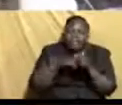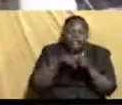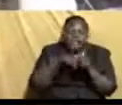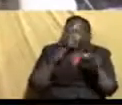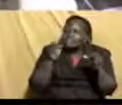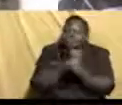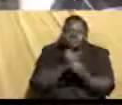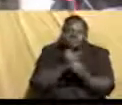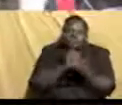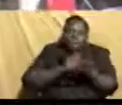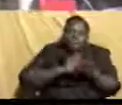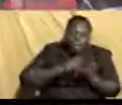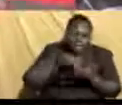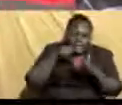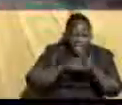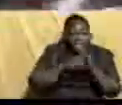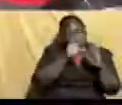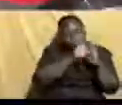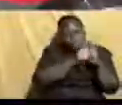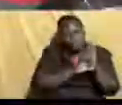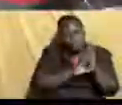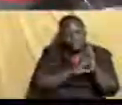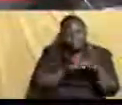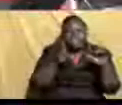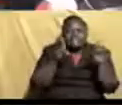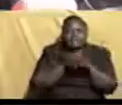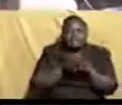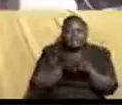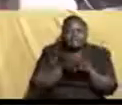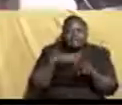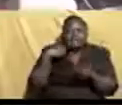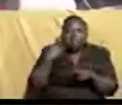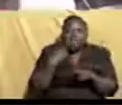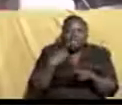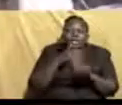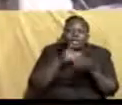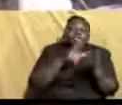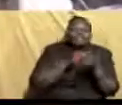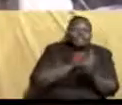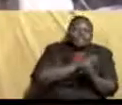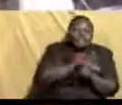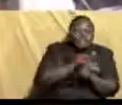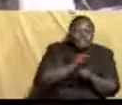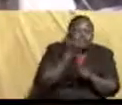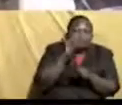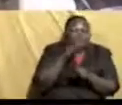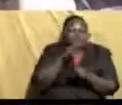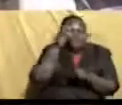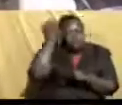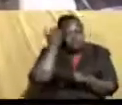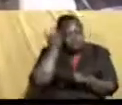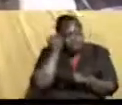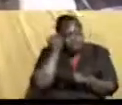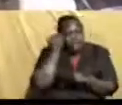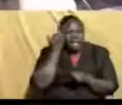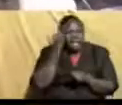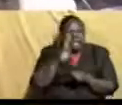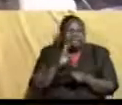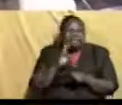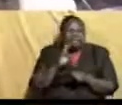court. The courts are supposed to interpret. It can only be disapplied by the court if it is found to be